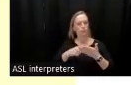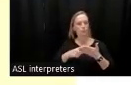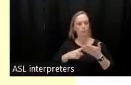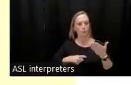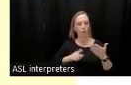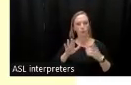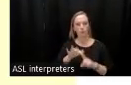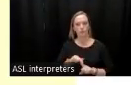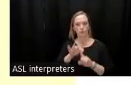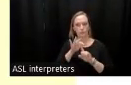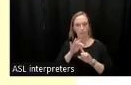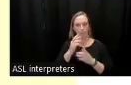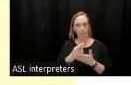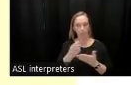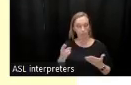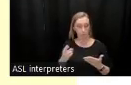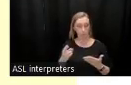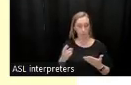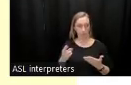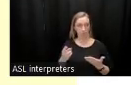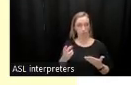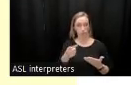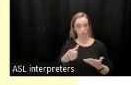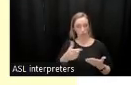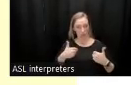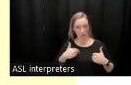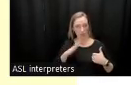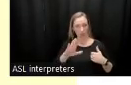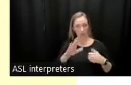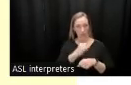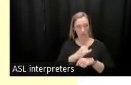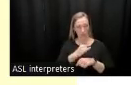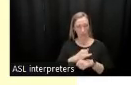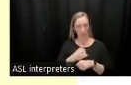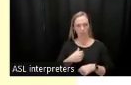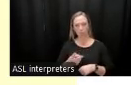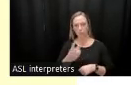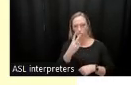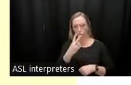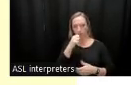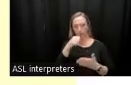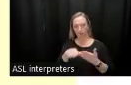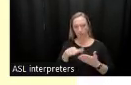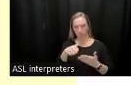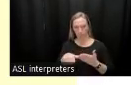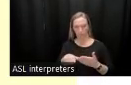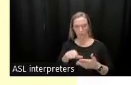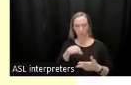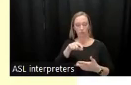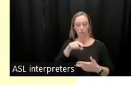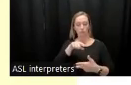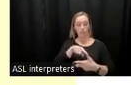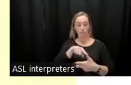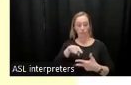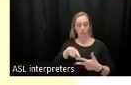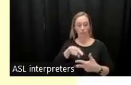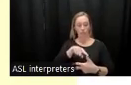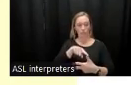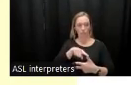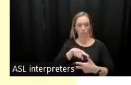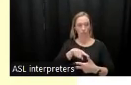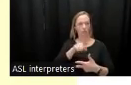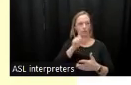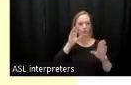unique resources exist at your institution. So there's 2 institutional letters, one that's focused on strategic plan for building